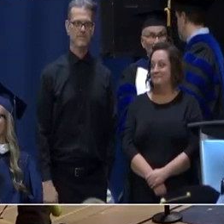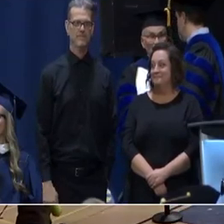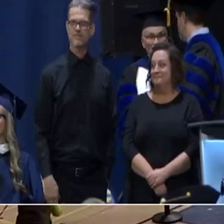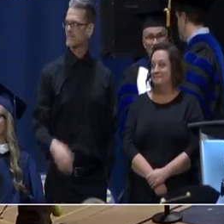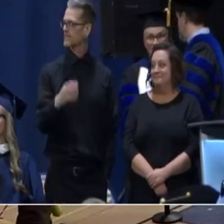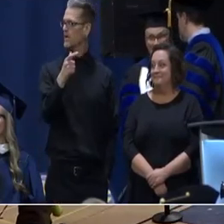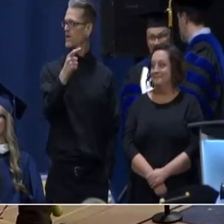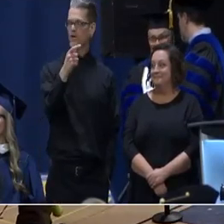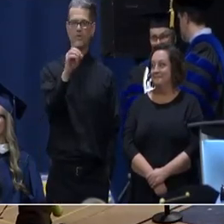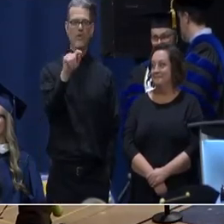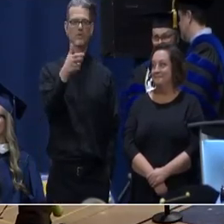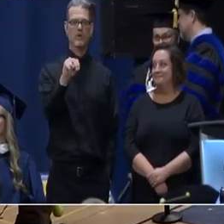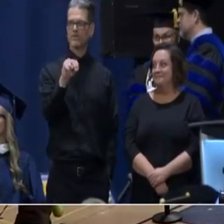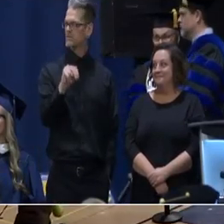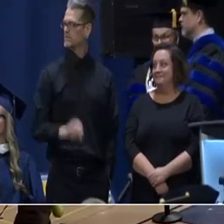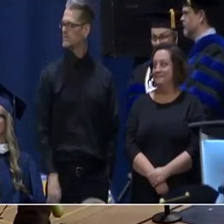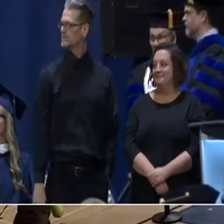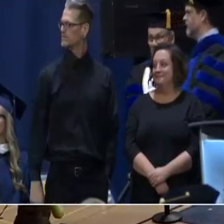Gochang.